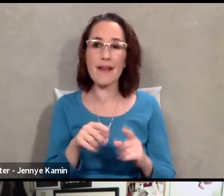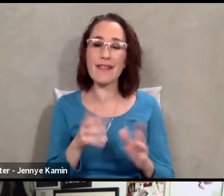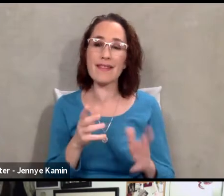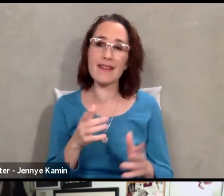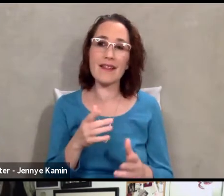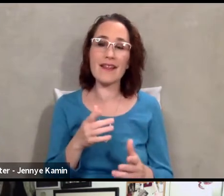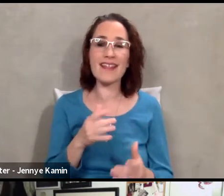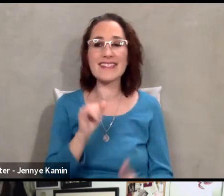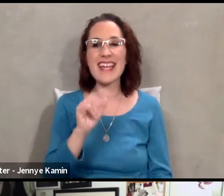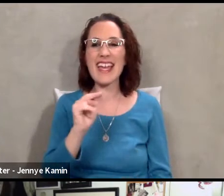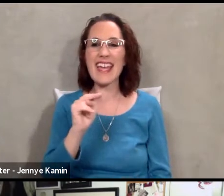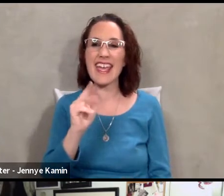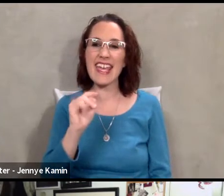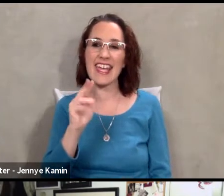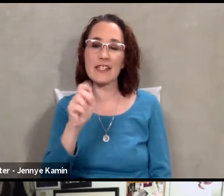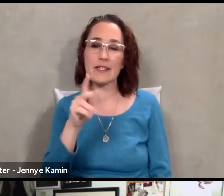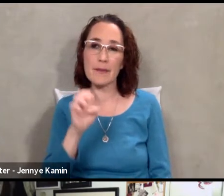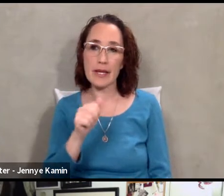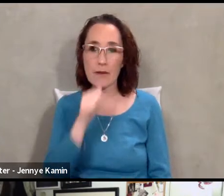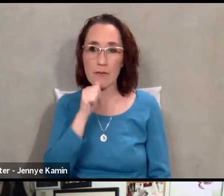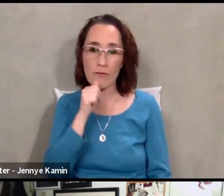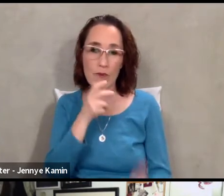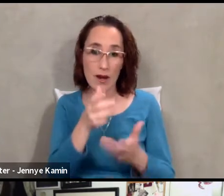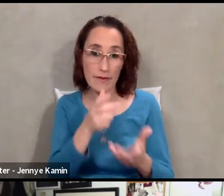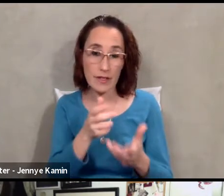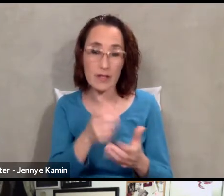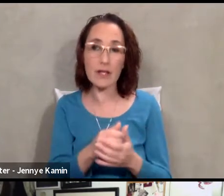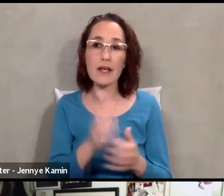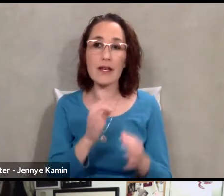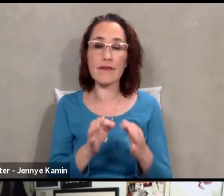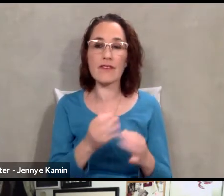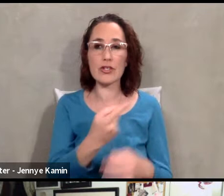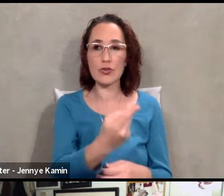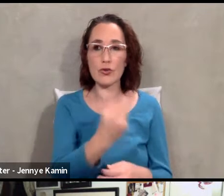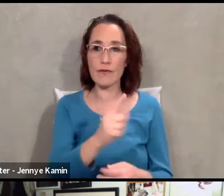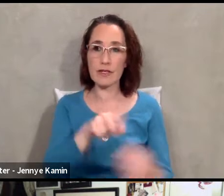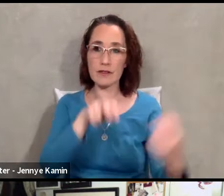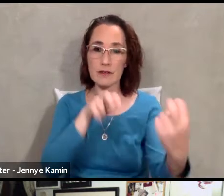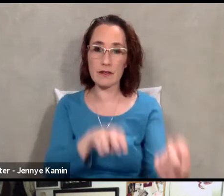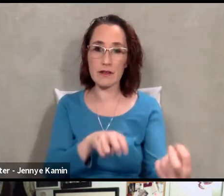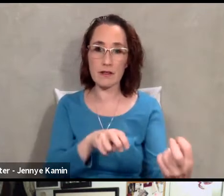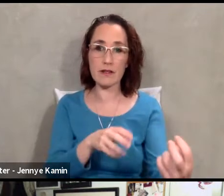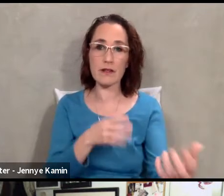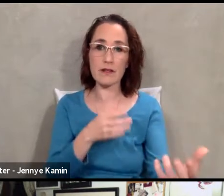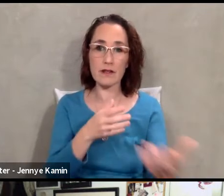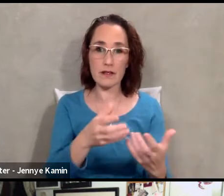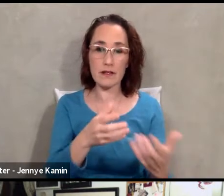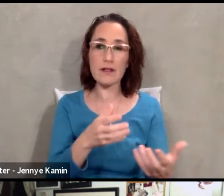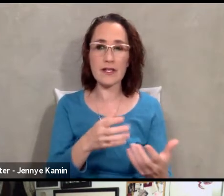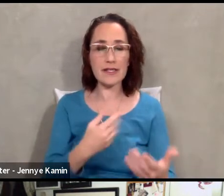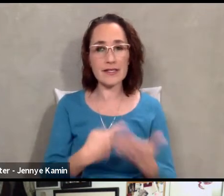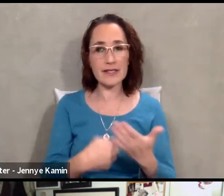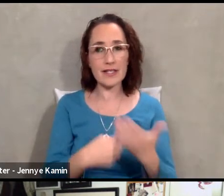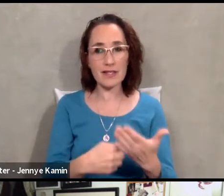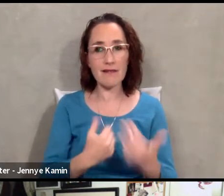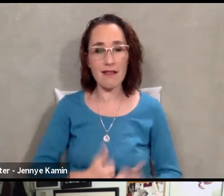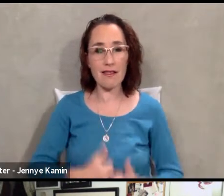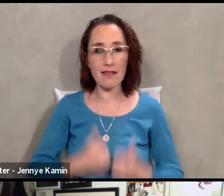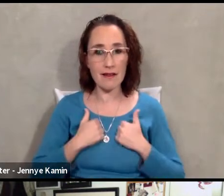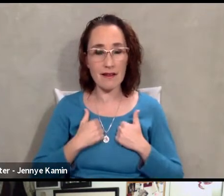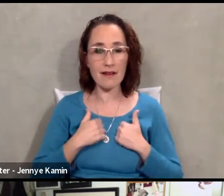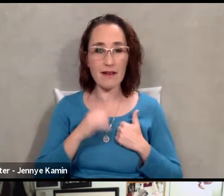the studio, what happens when I'm alone with a subject and we're telling something about our lives, that's just